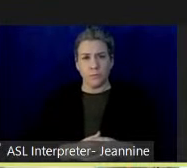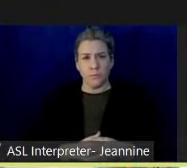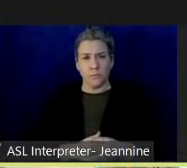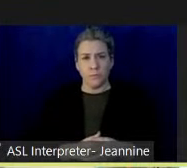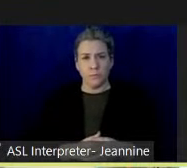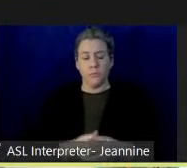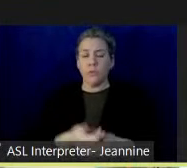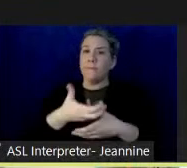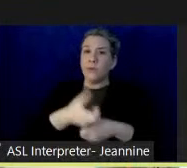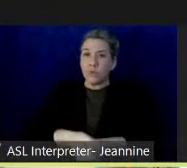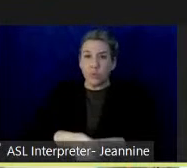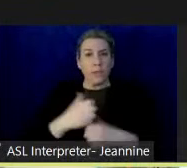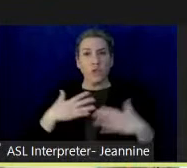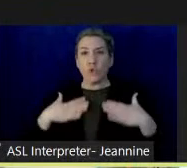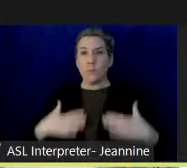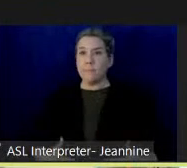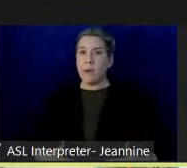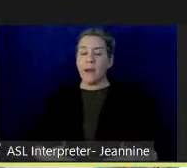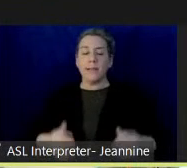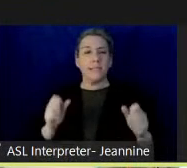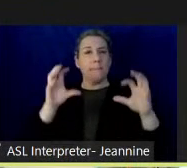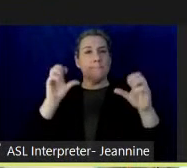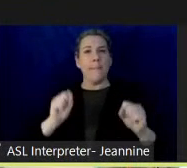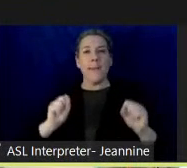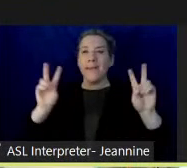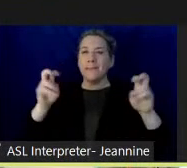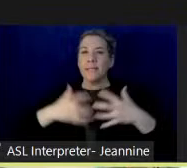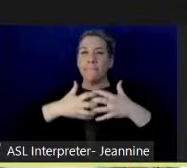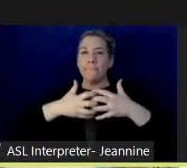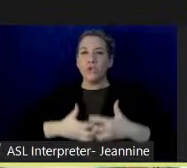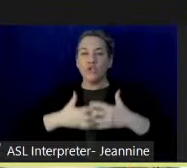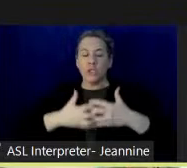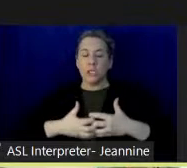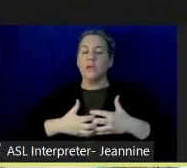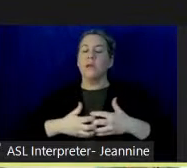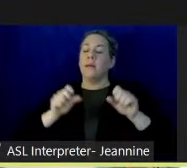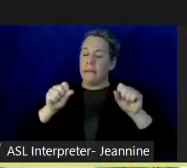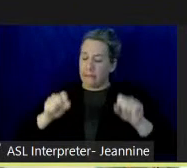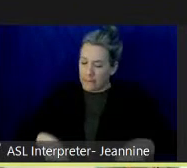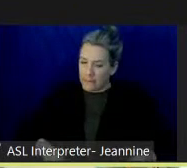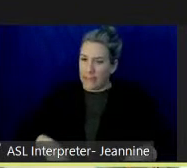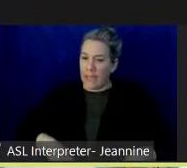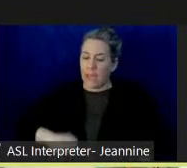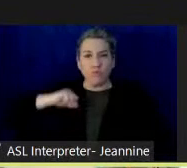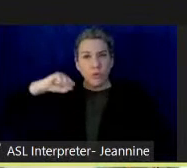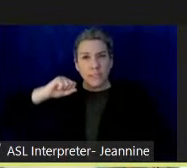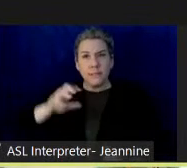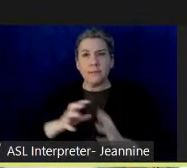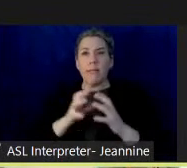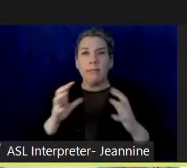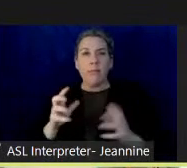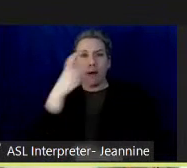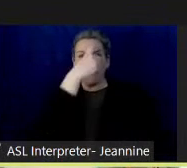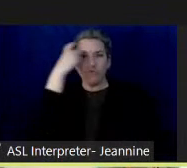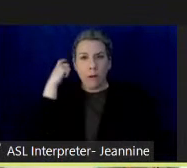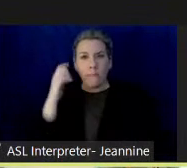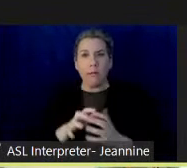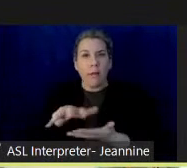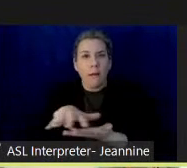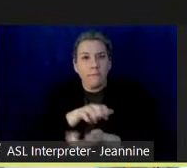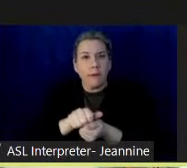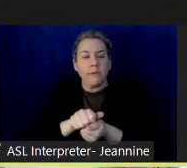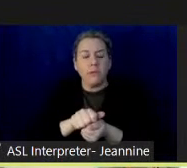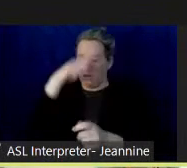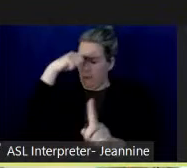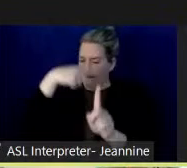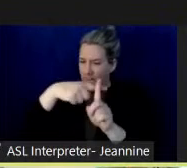trust that your body is an amazing machine, and it can take a lot of trauma and damage. Okay, trust that, and always have that positive mindset that